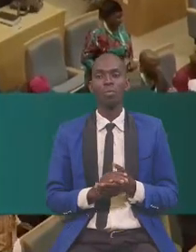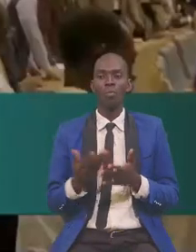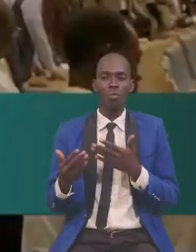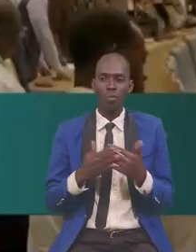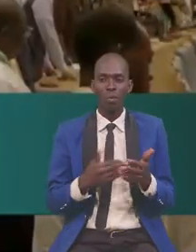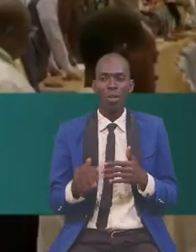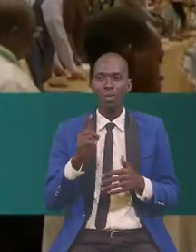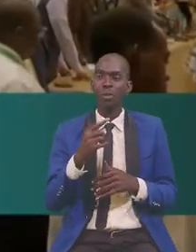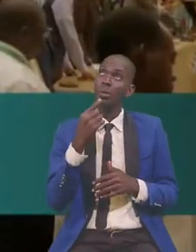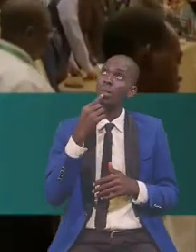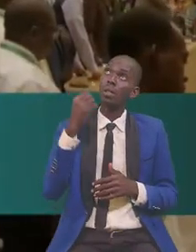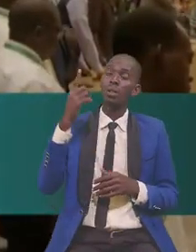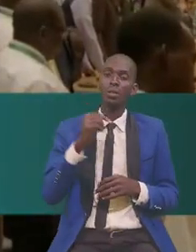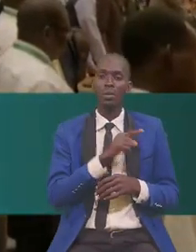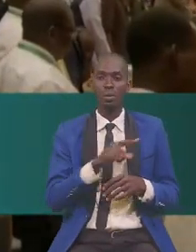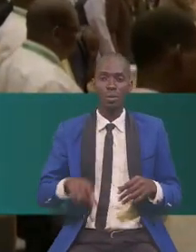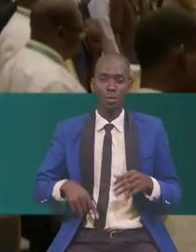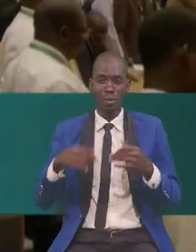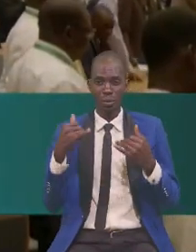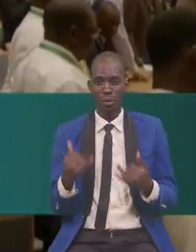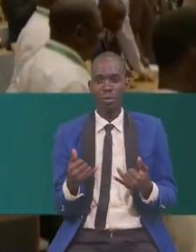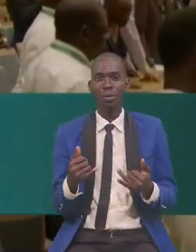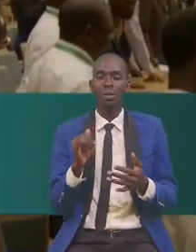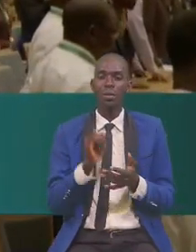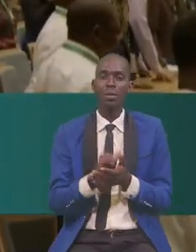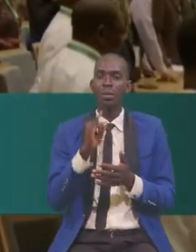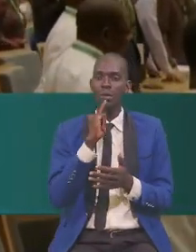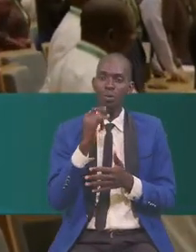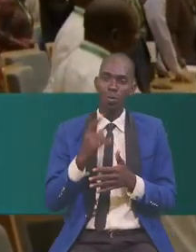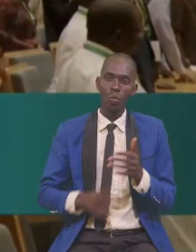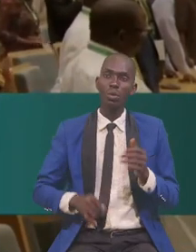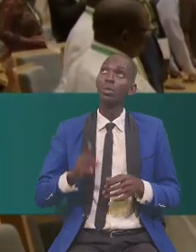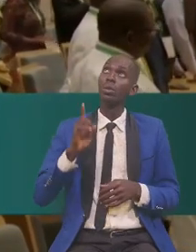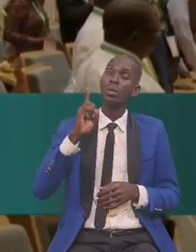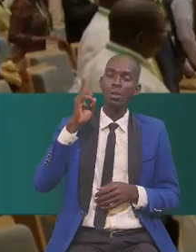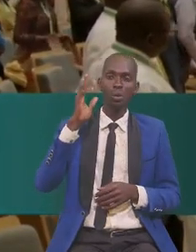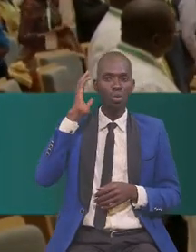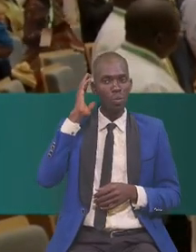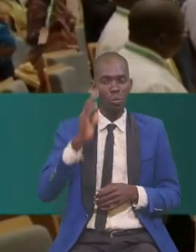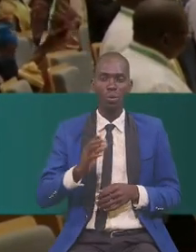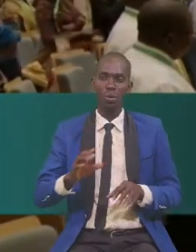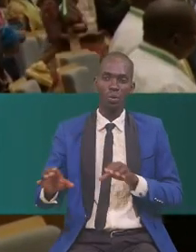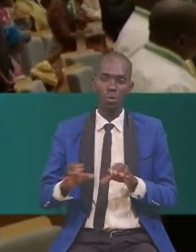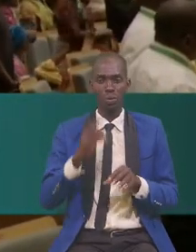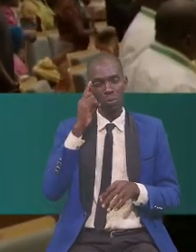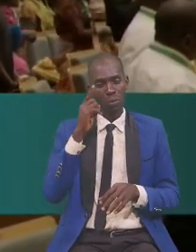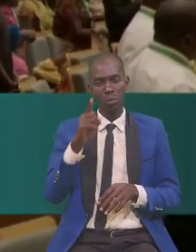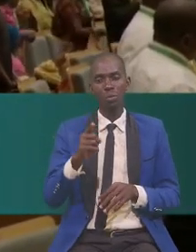you tell the Lord now, that's exactly what he will do.